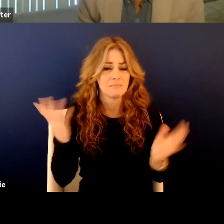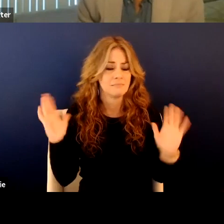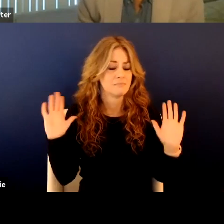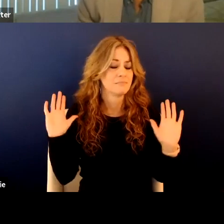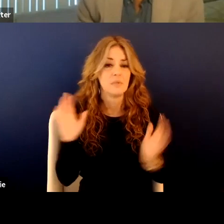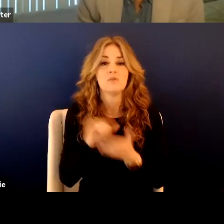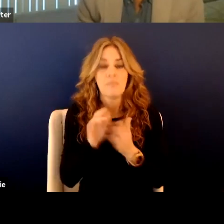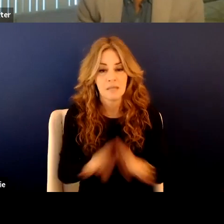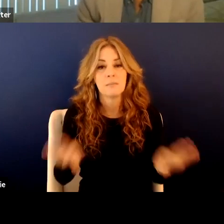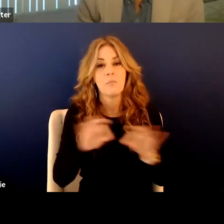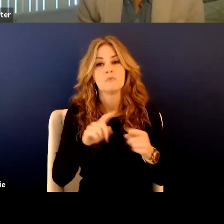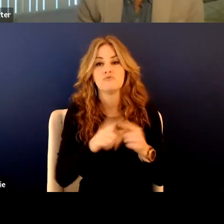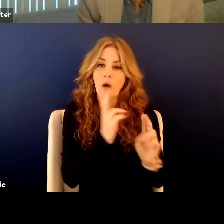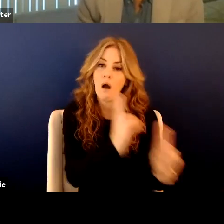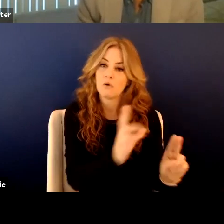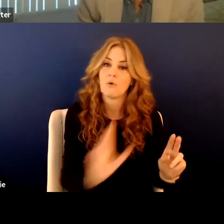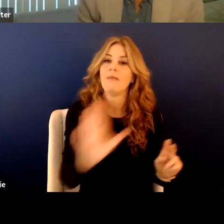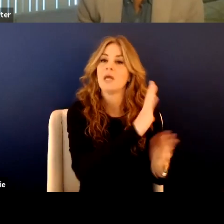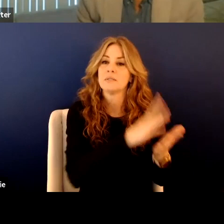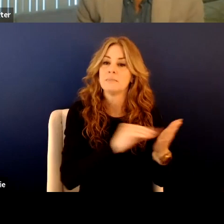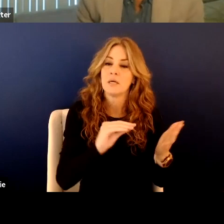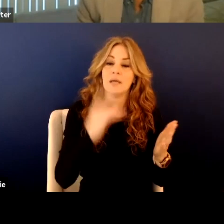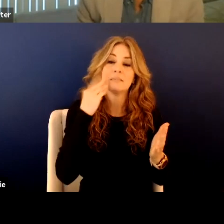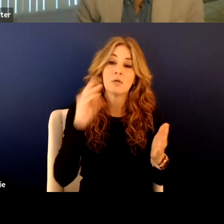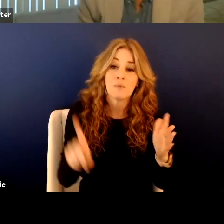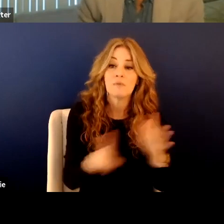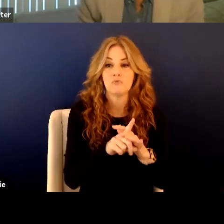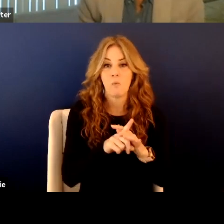to honor the experiences that students have when they come into the institutions.